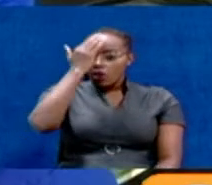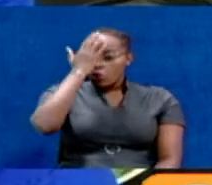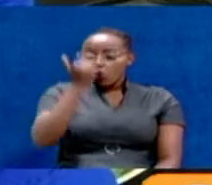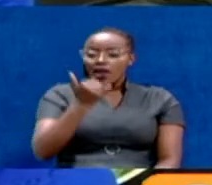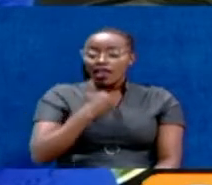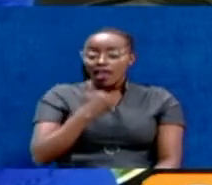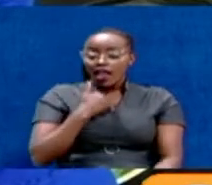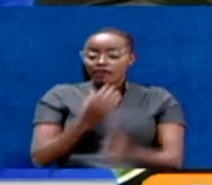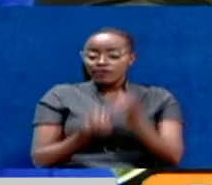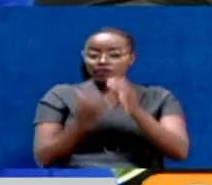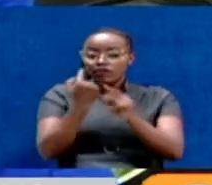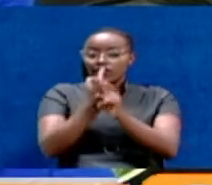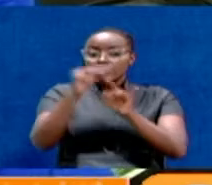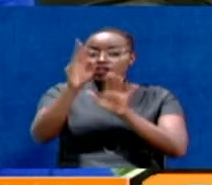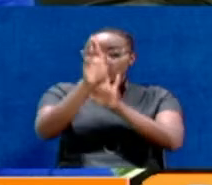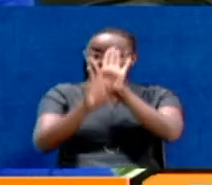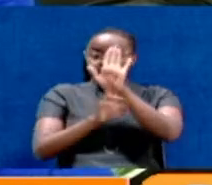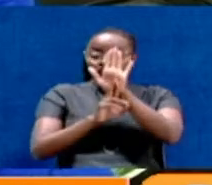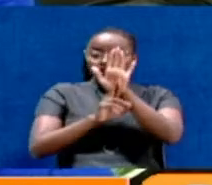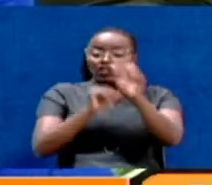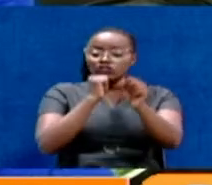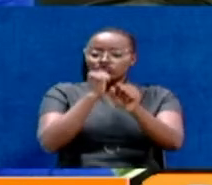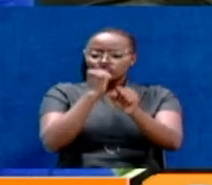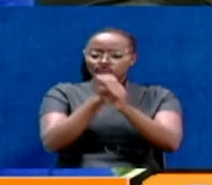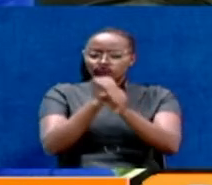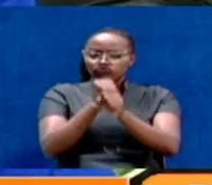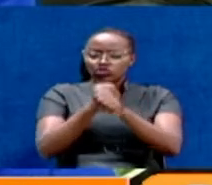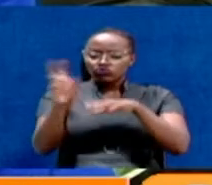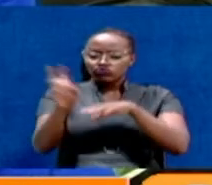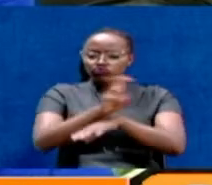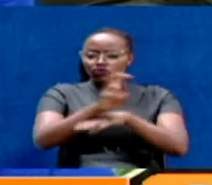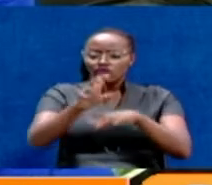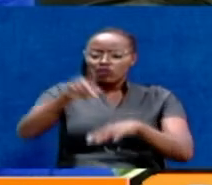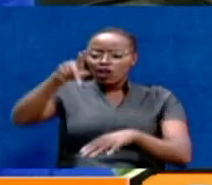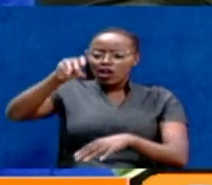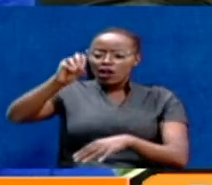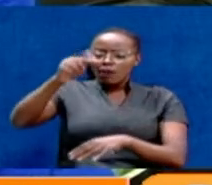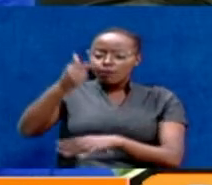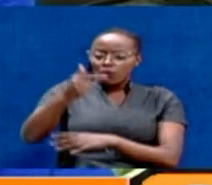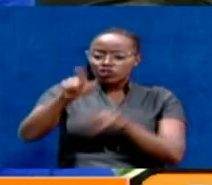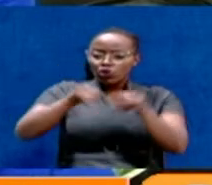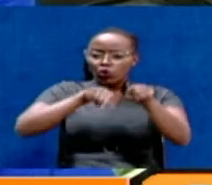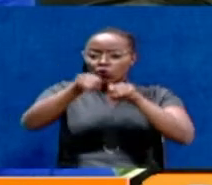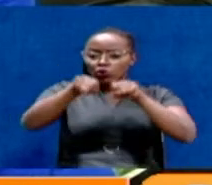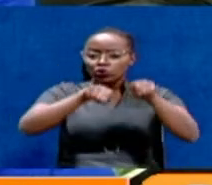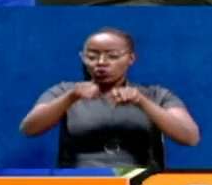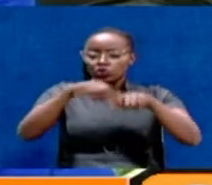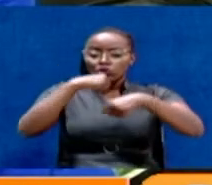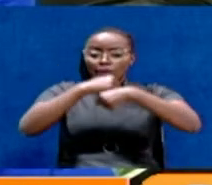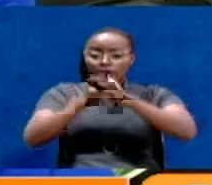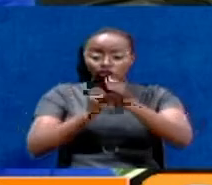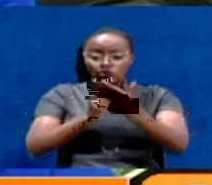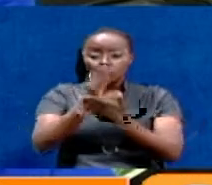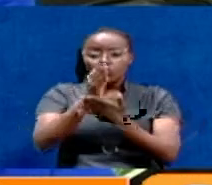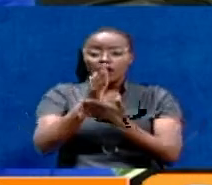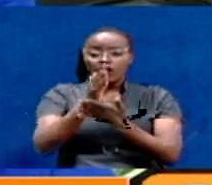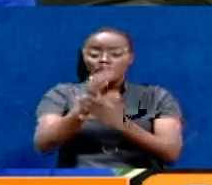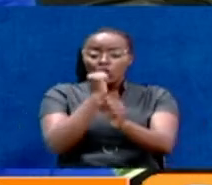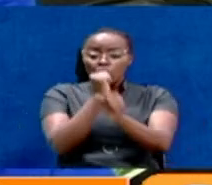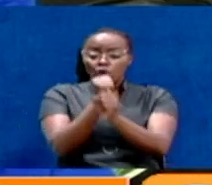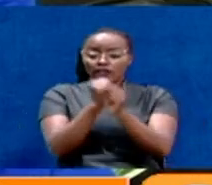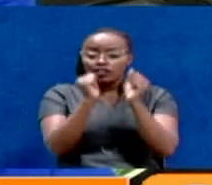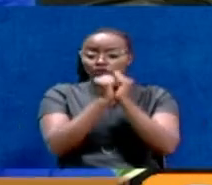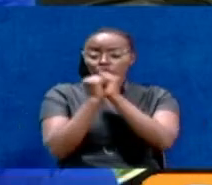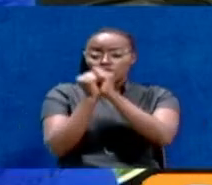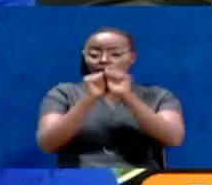set up the necessary regulations, to do the inspections, to do port state control, to ensure that working